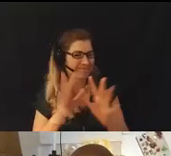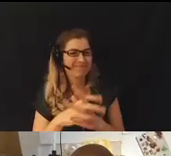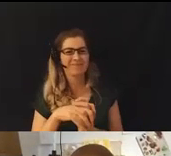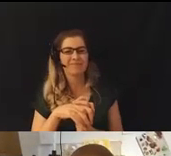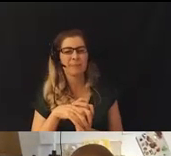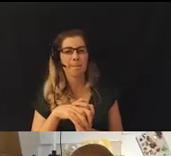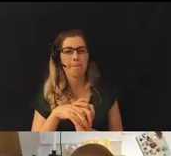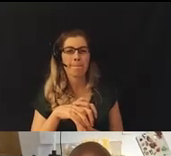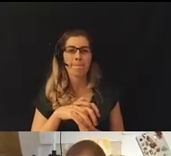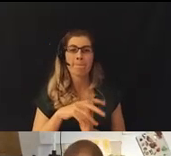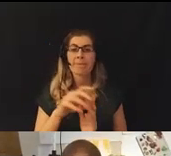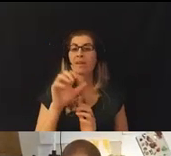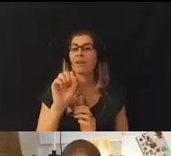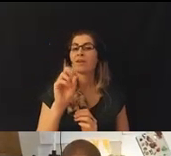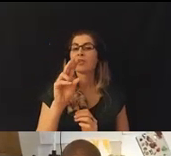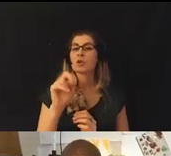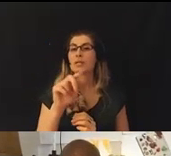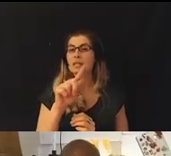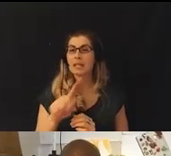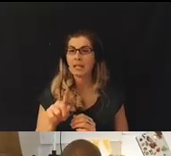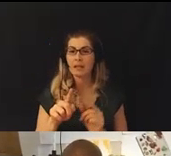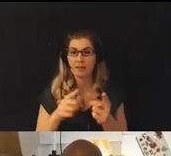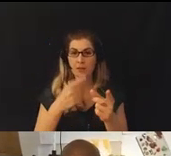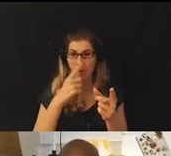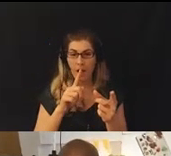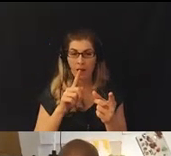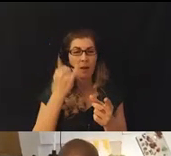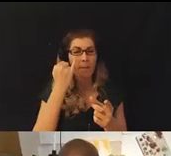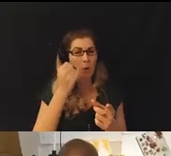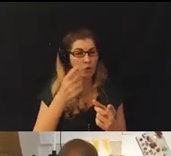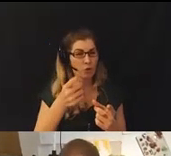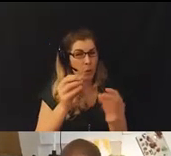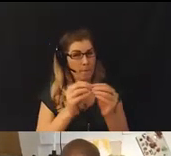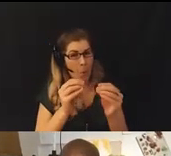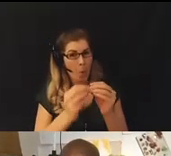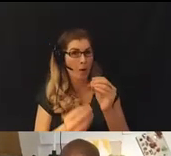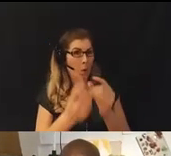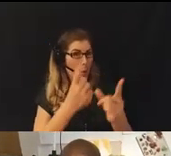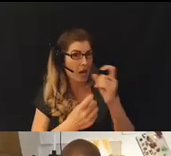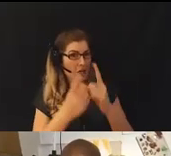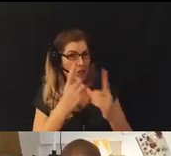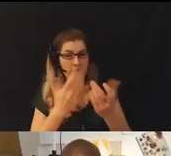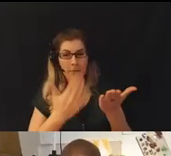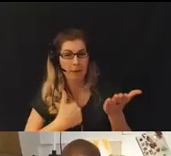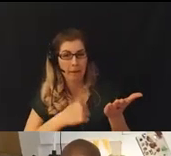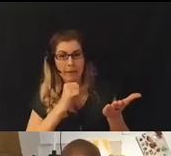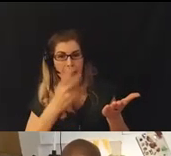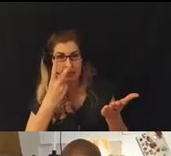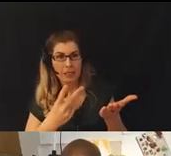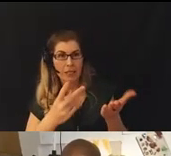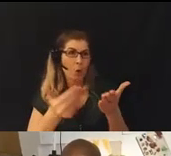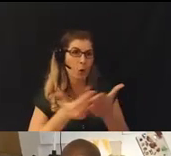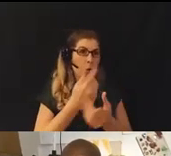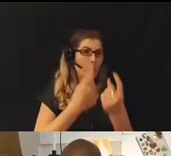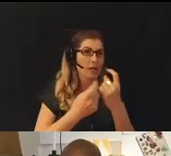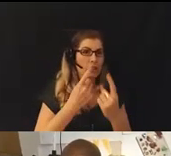Susan Z to help me out here, if you would. If folks have other questions that I didn't see or cover, or you just have new ones popping up,